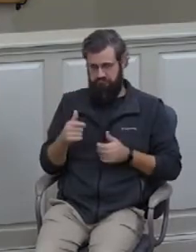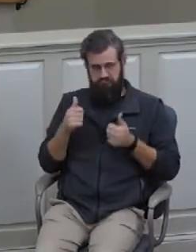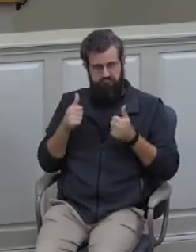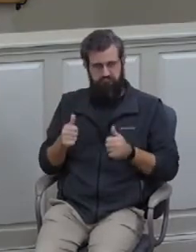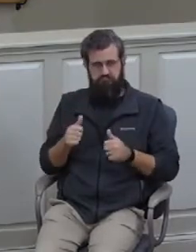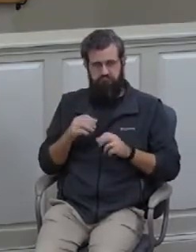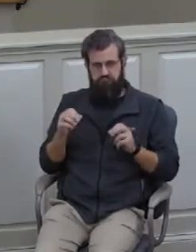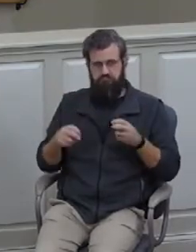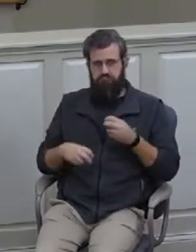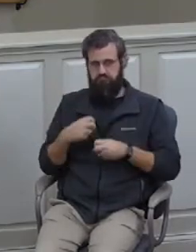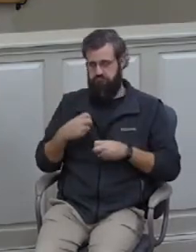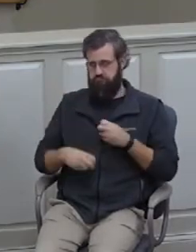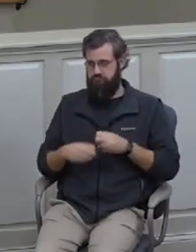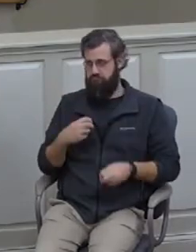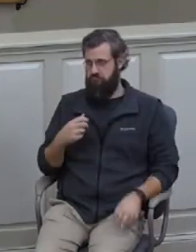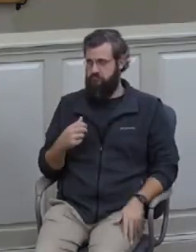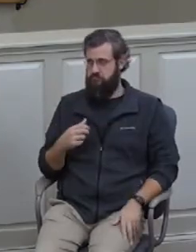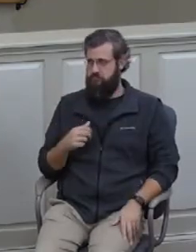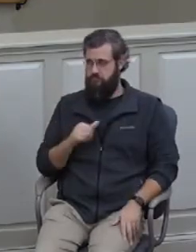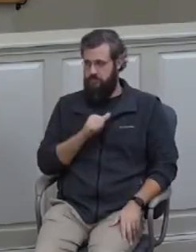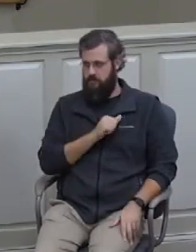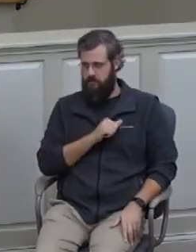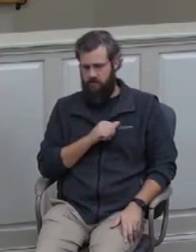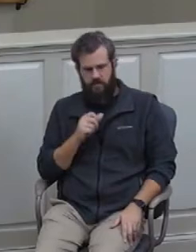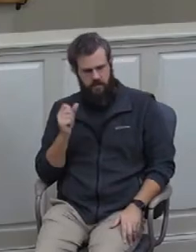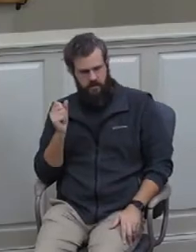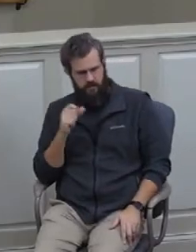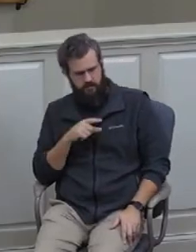at the next meeting. Commissioner Siri,